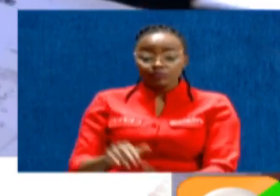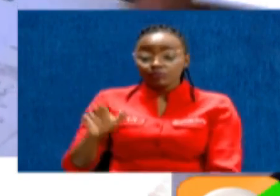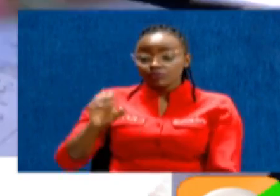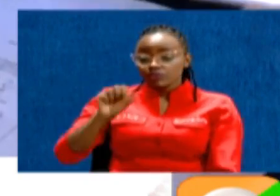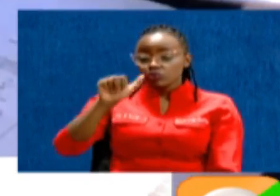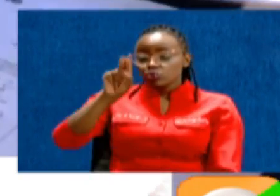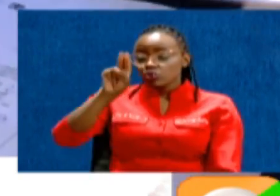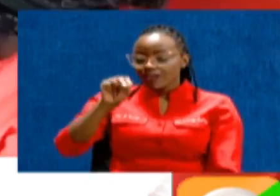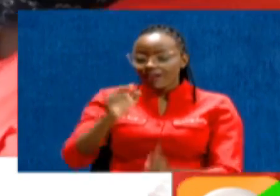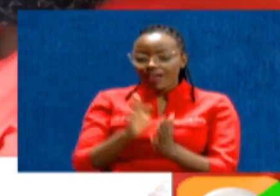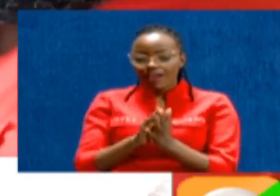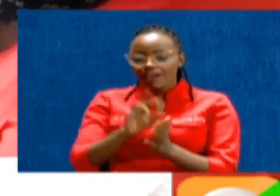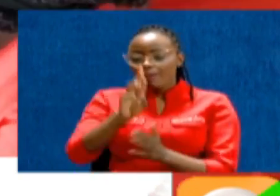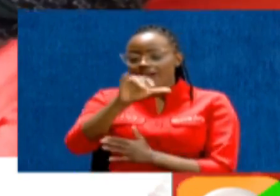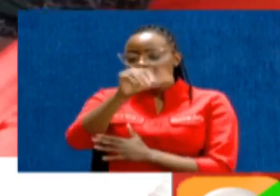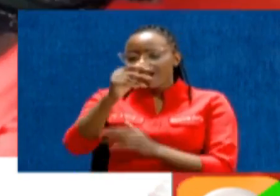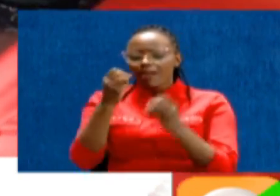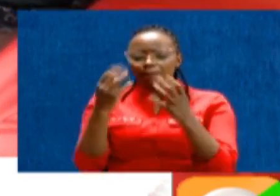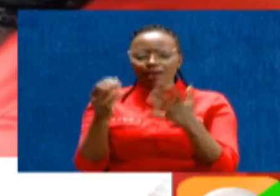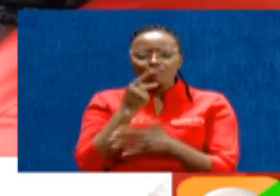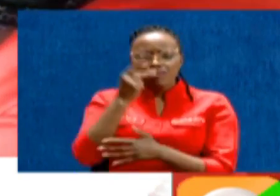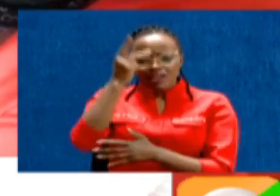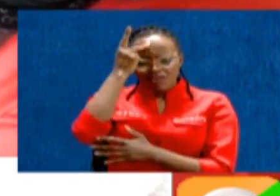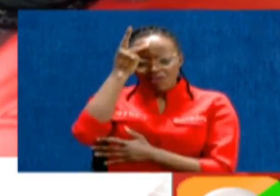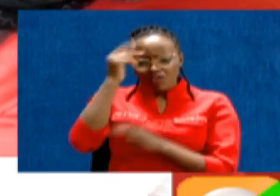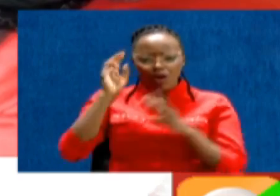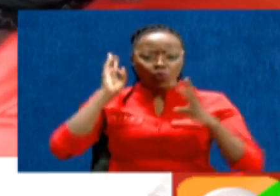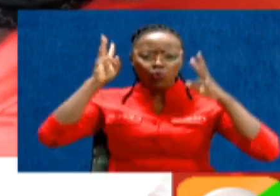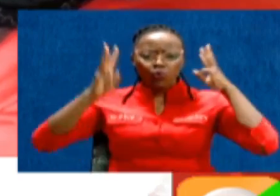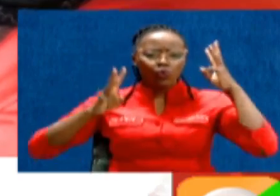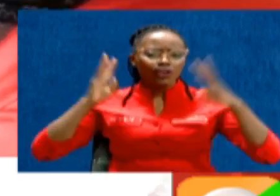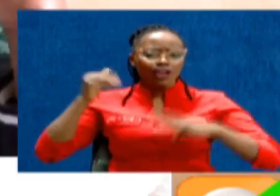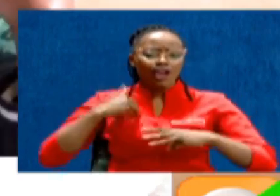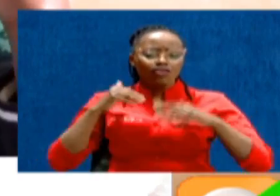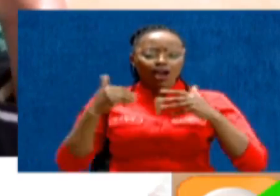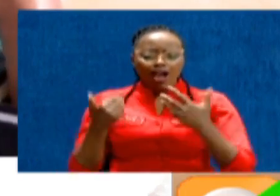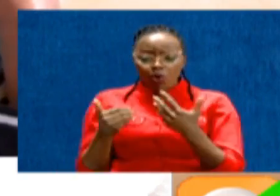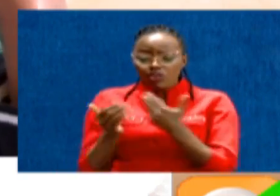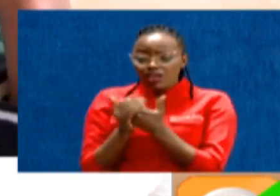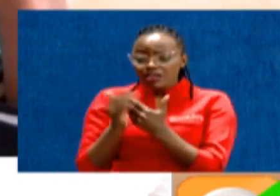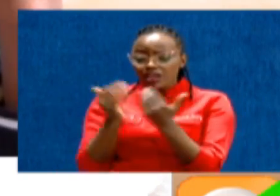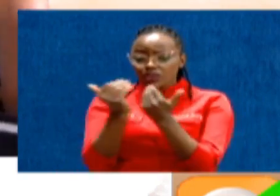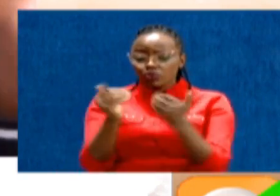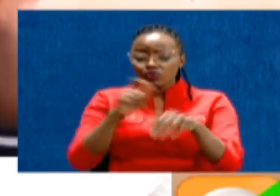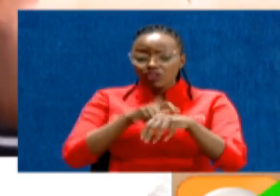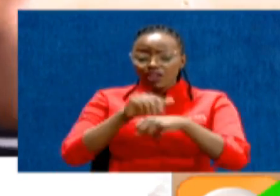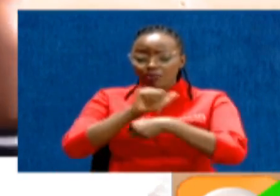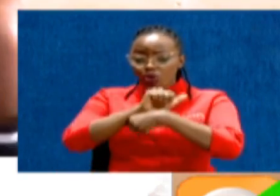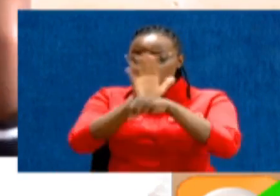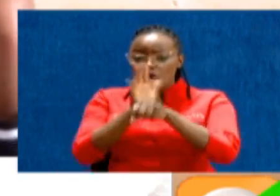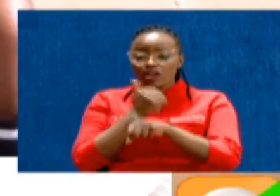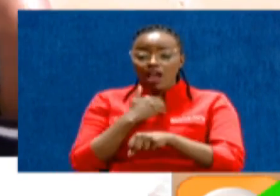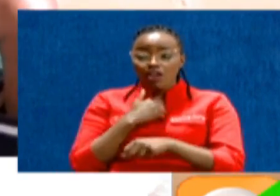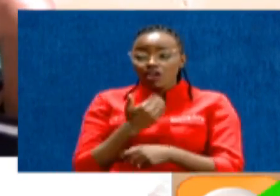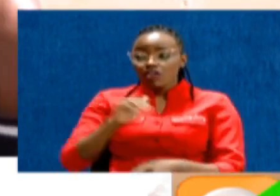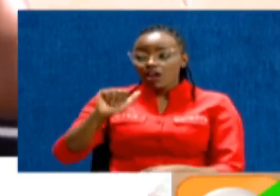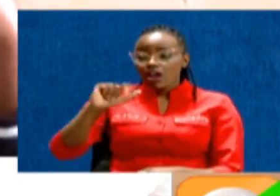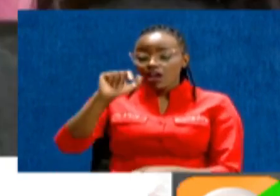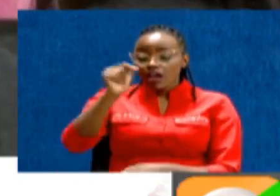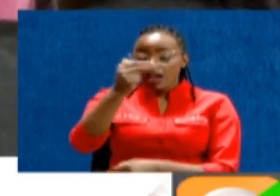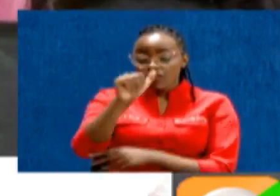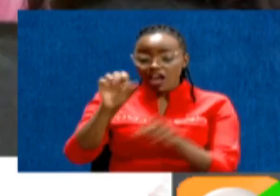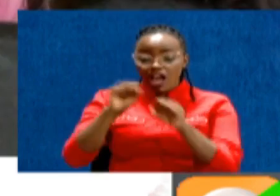other parents continue to worry about the well-being of their children during this pandemic. However, Agatha Momo, a psychologist,